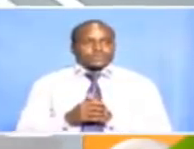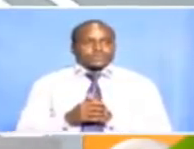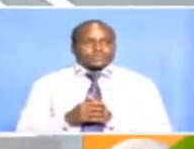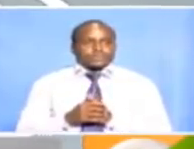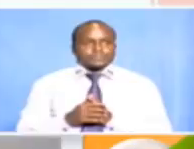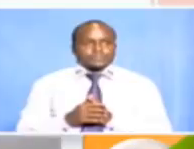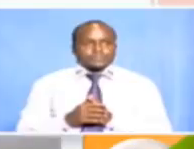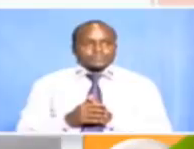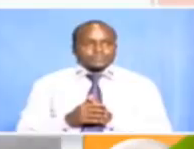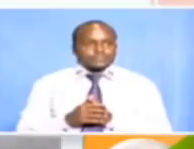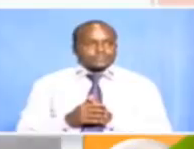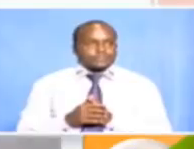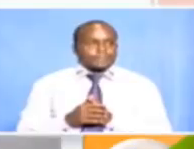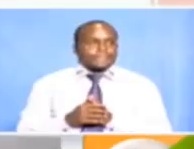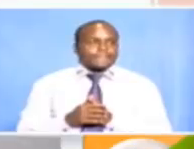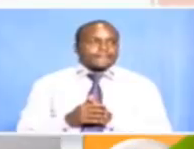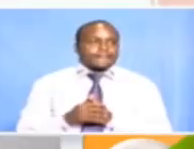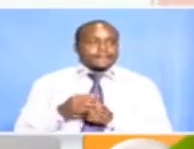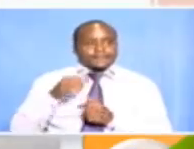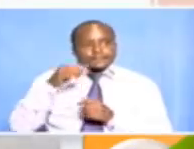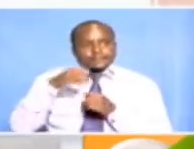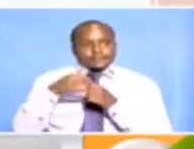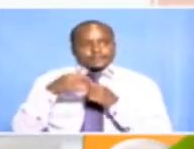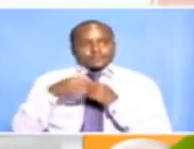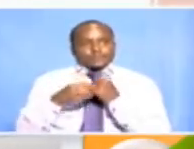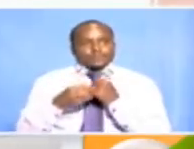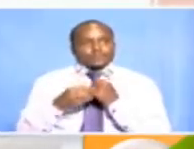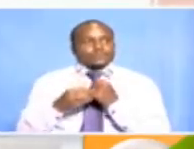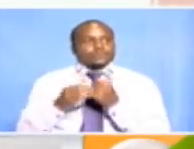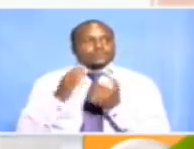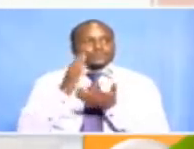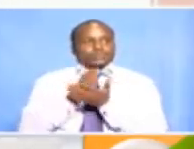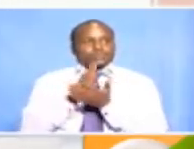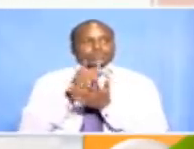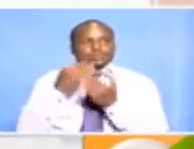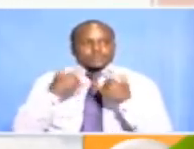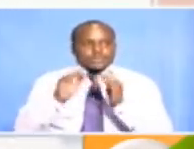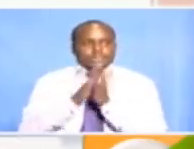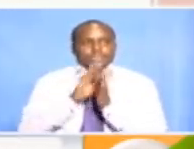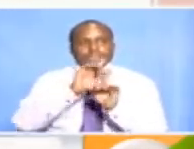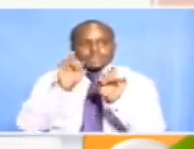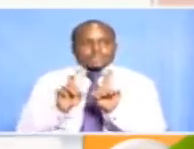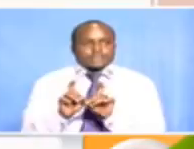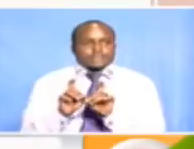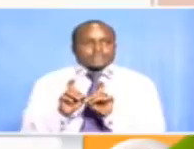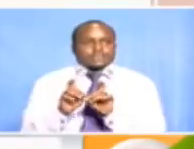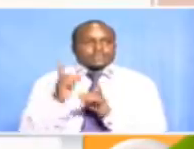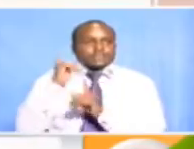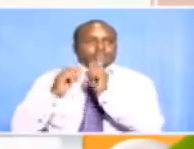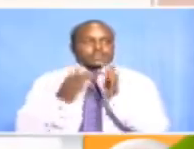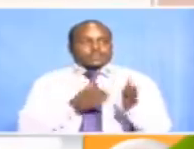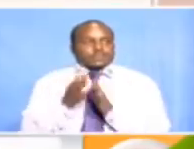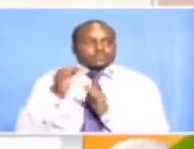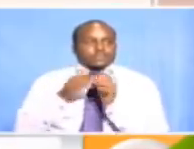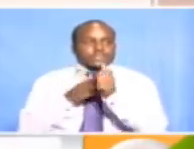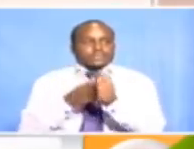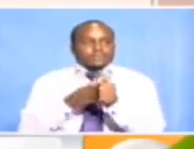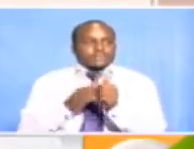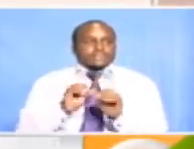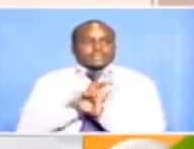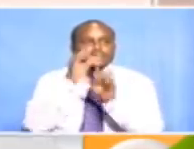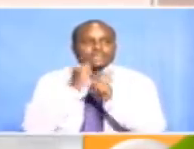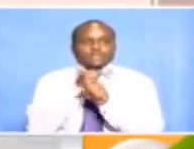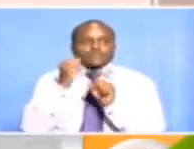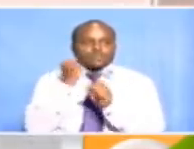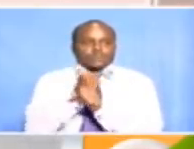Governor Sonko, this is Marvin Sumba. He said, Governor Sonko's style should indeed be tried and tested. Traditional style of leadership clearly